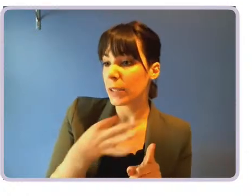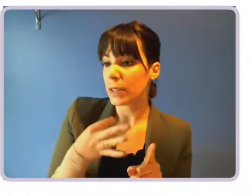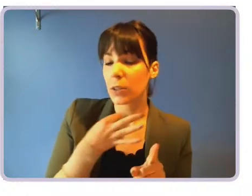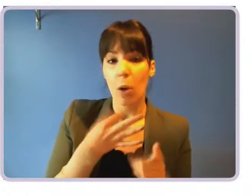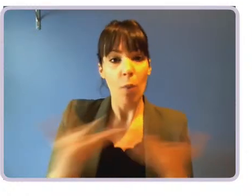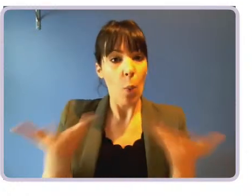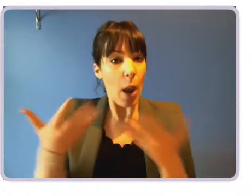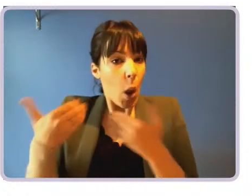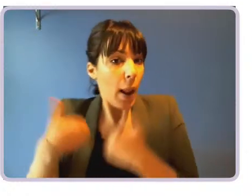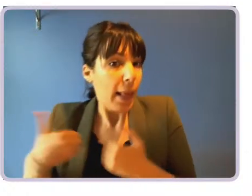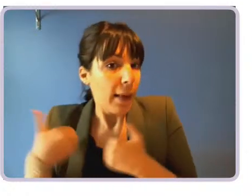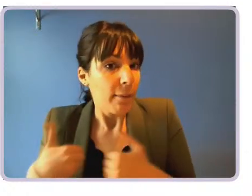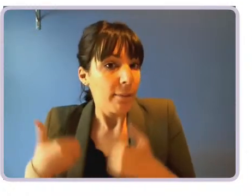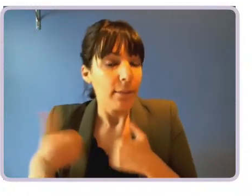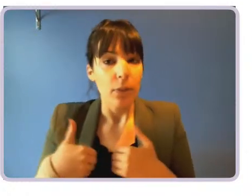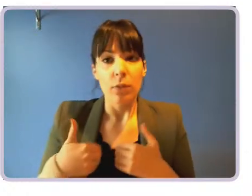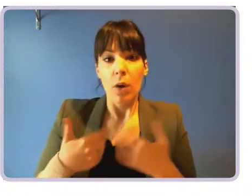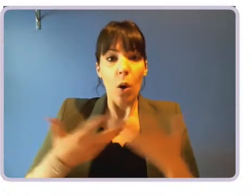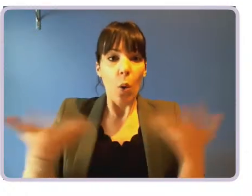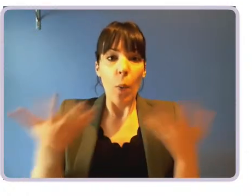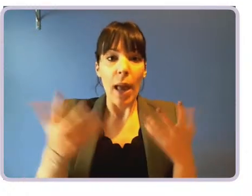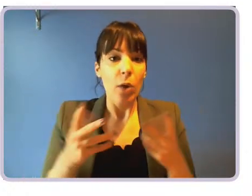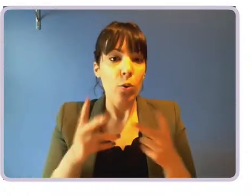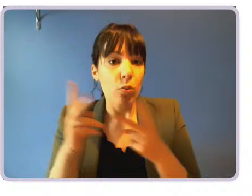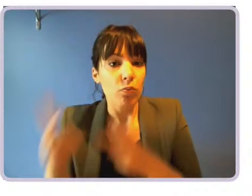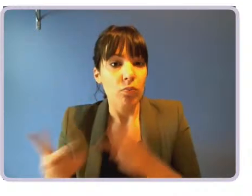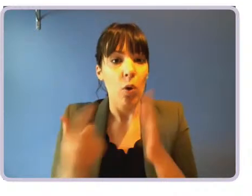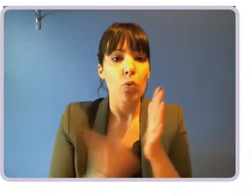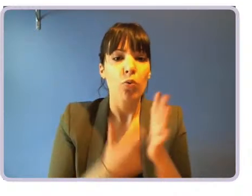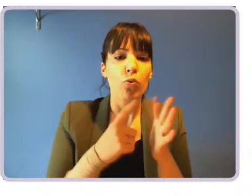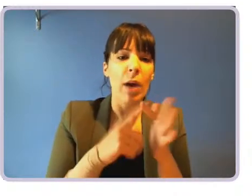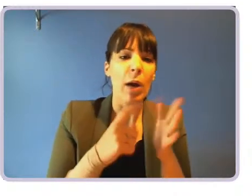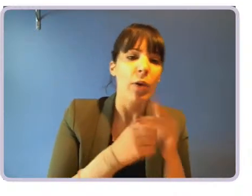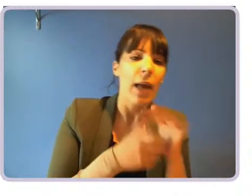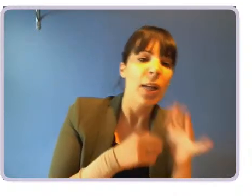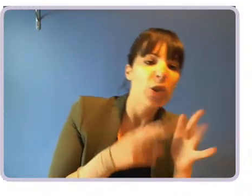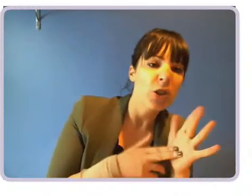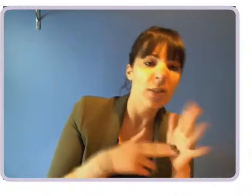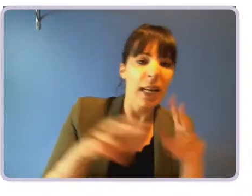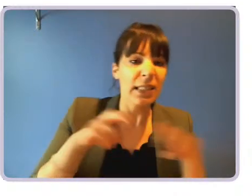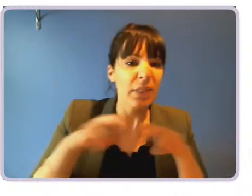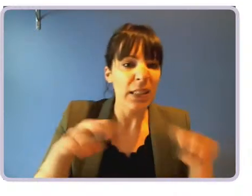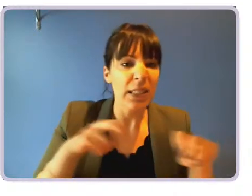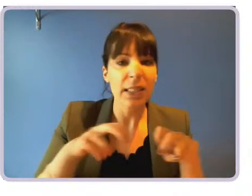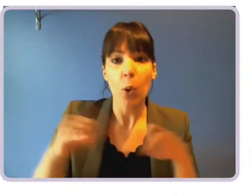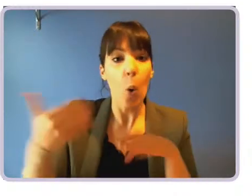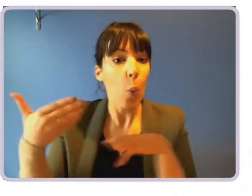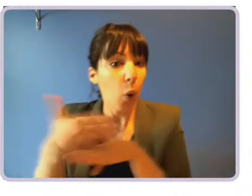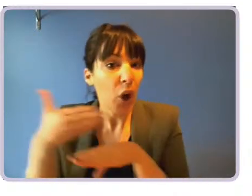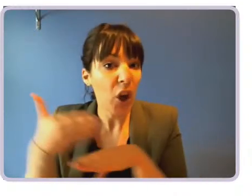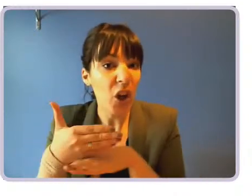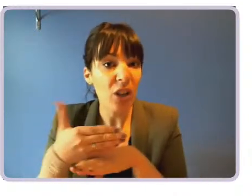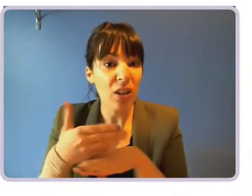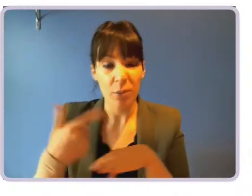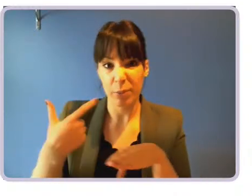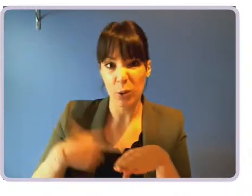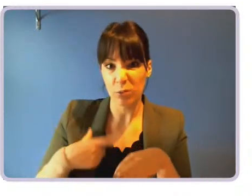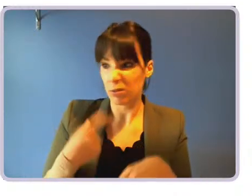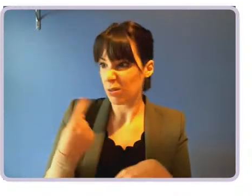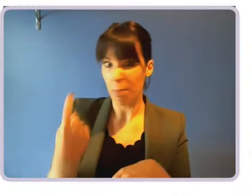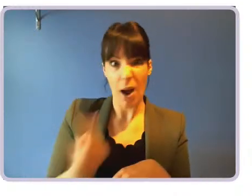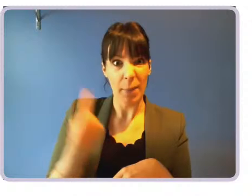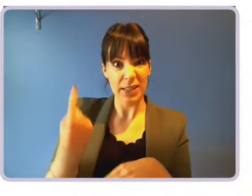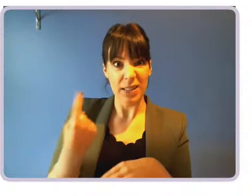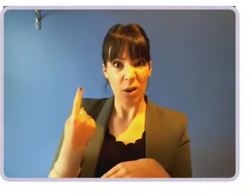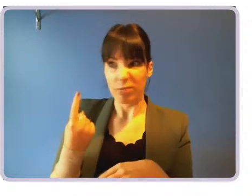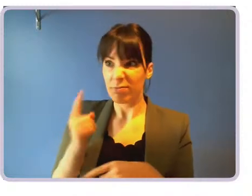in a group setting, a workplace, a home, or potentially a day program.